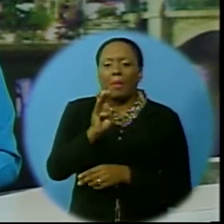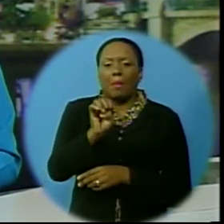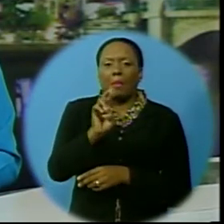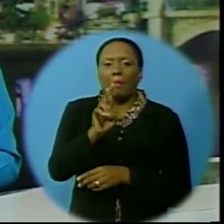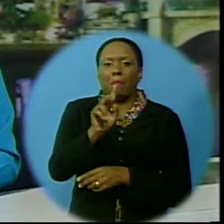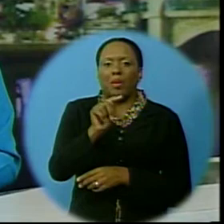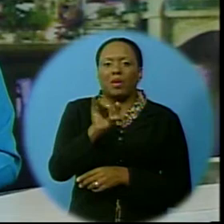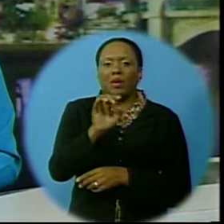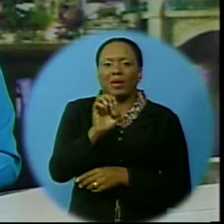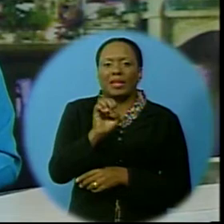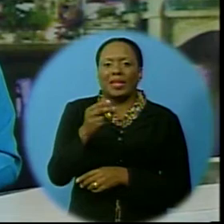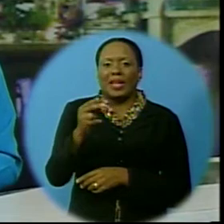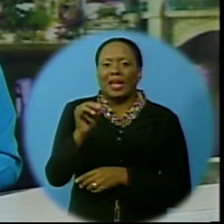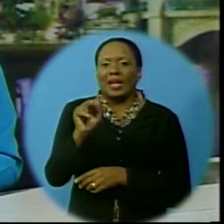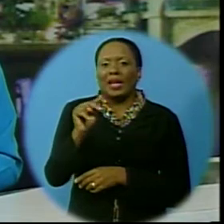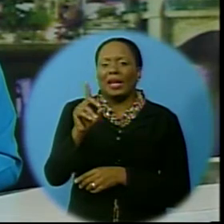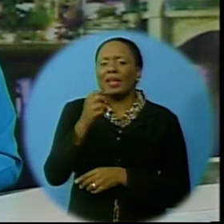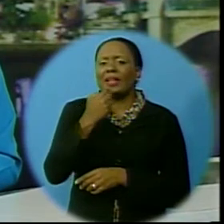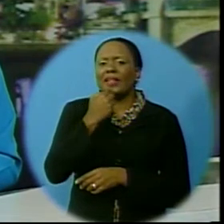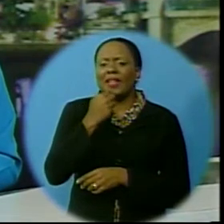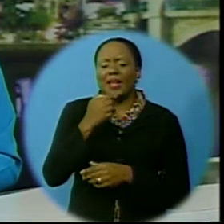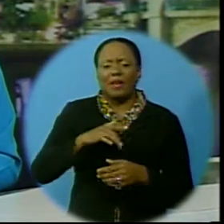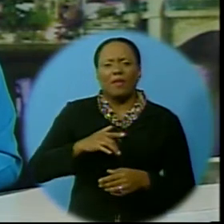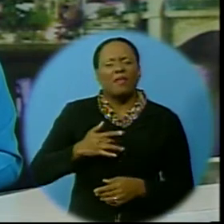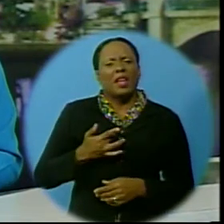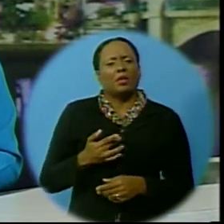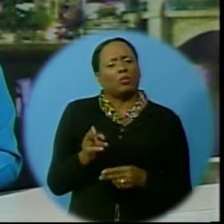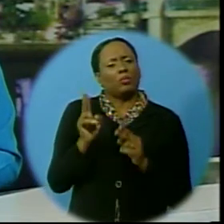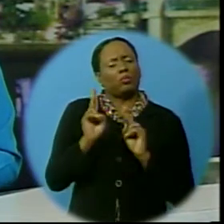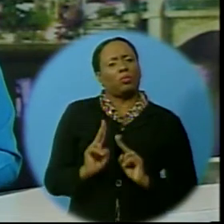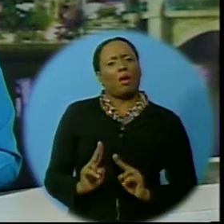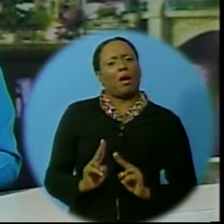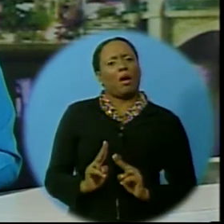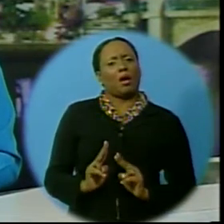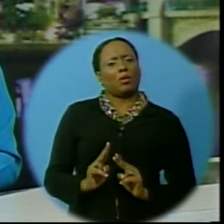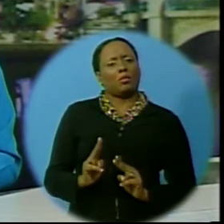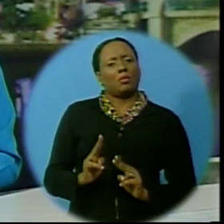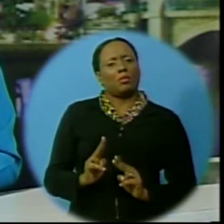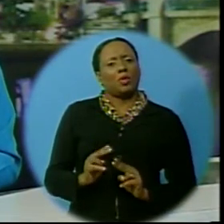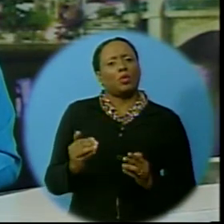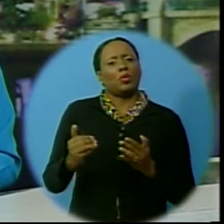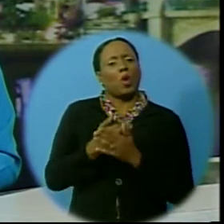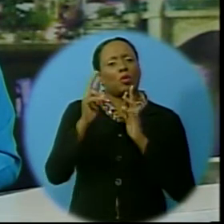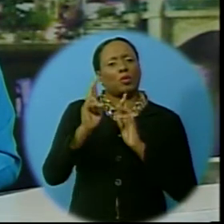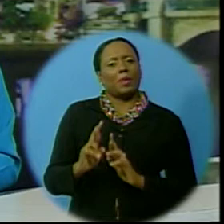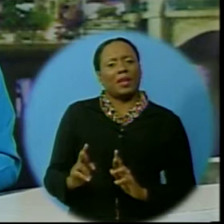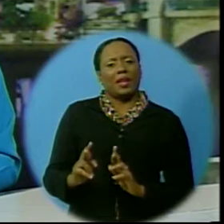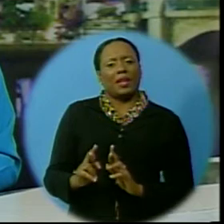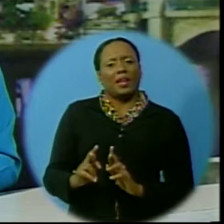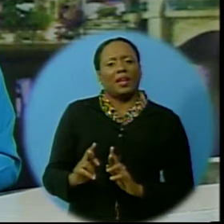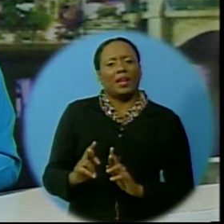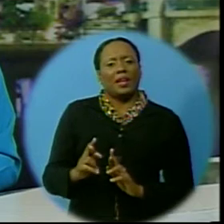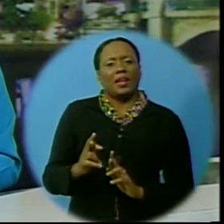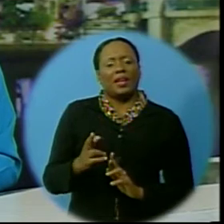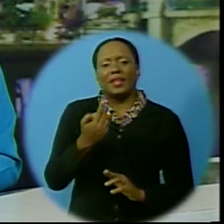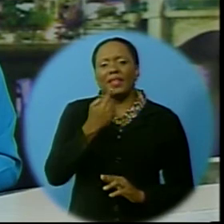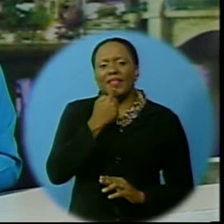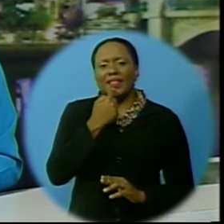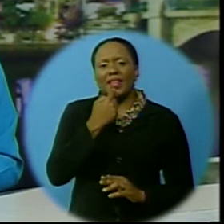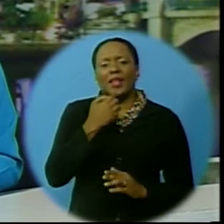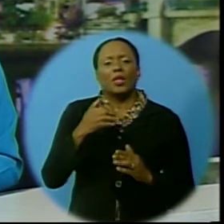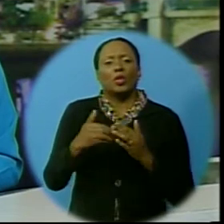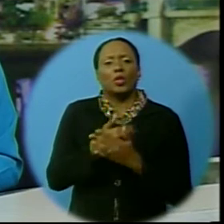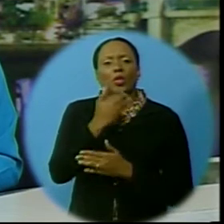it's an honor to be selected for such a prestigious office. Mr. Hines says his new duties are an extension of what he was doing as